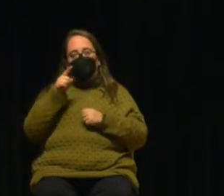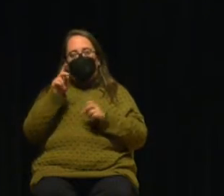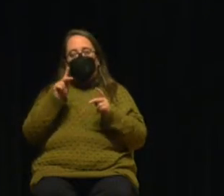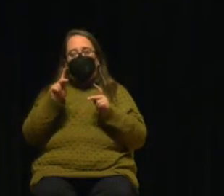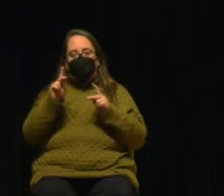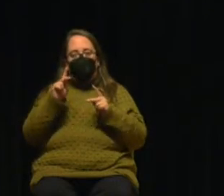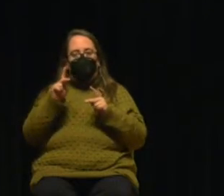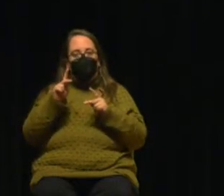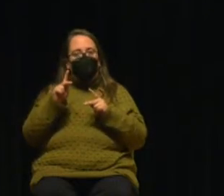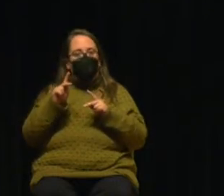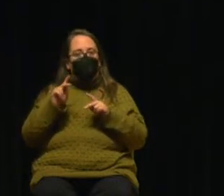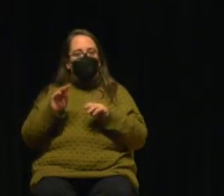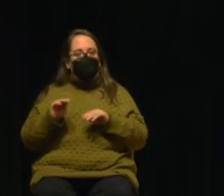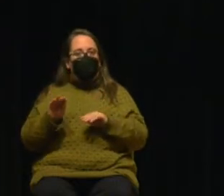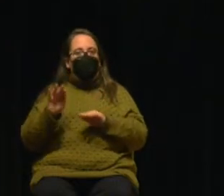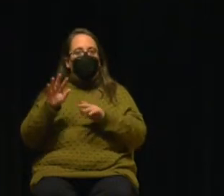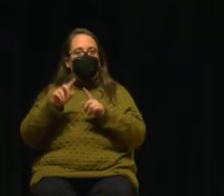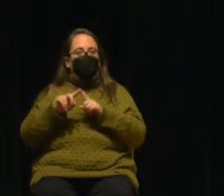their passage north.